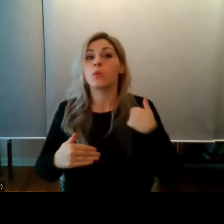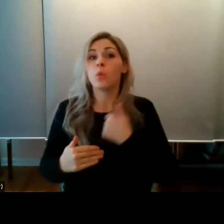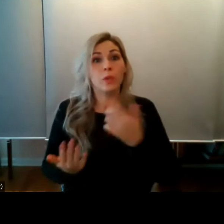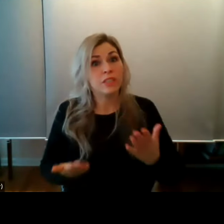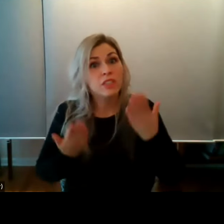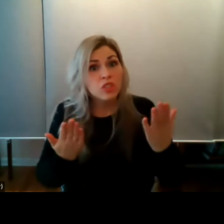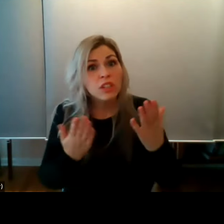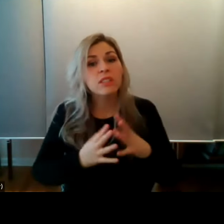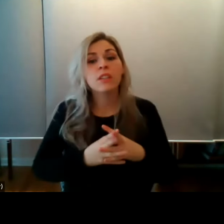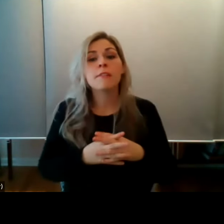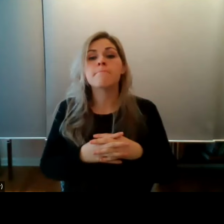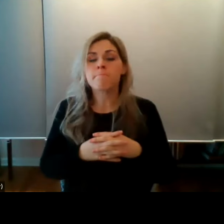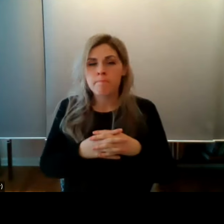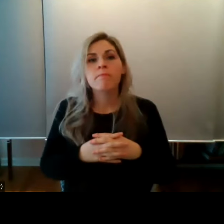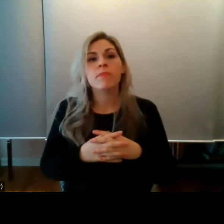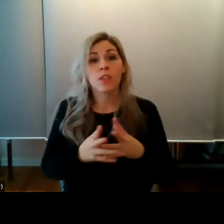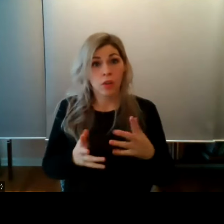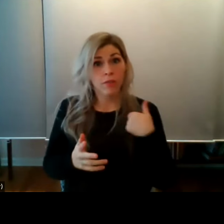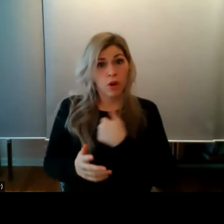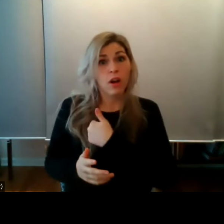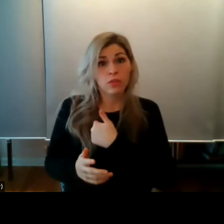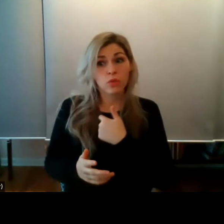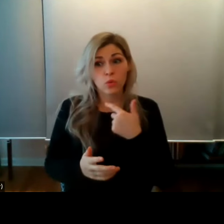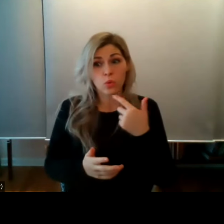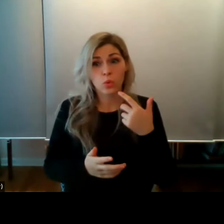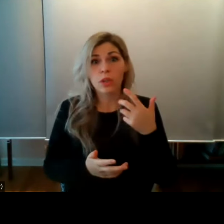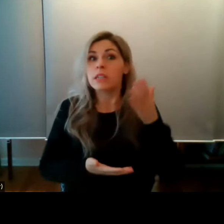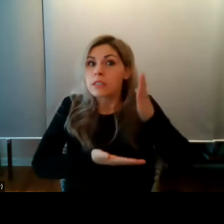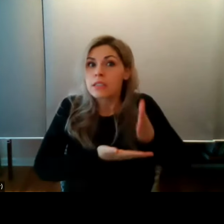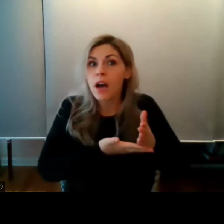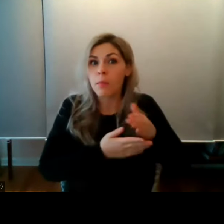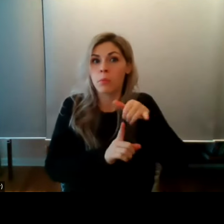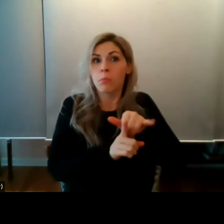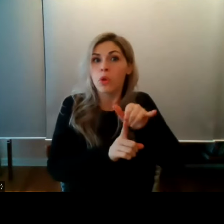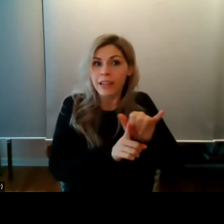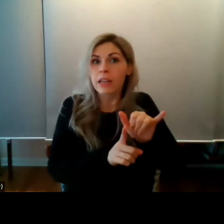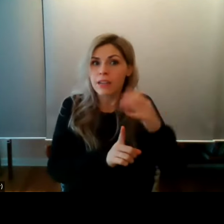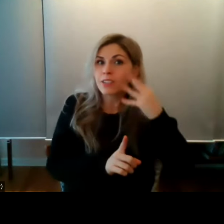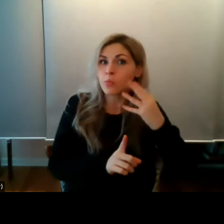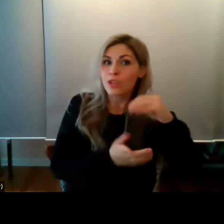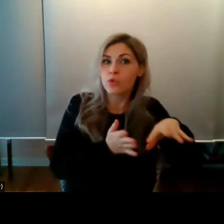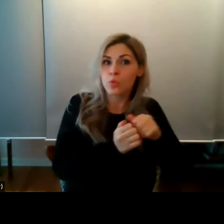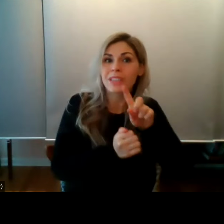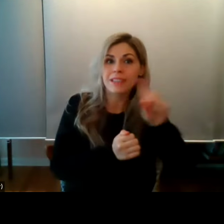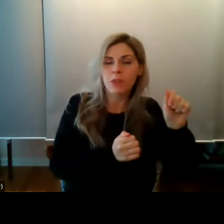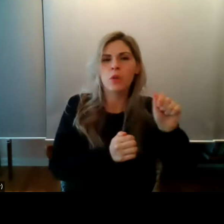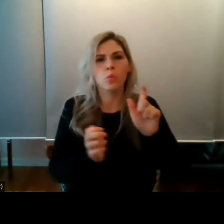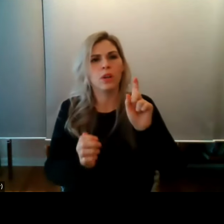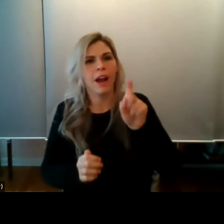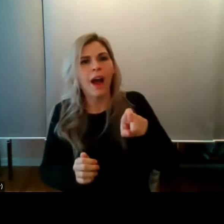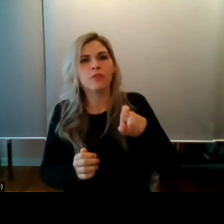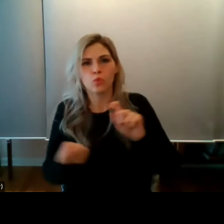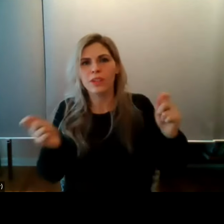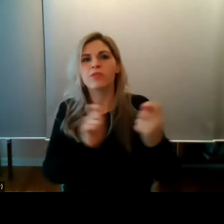that in order for us to stop bullying, we need to work together on transforming the